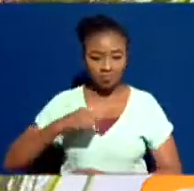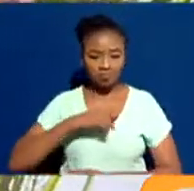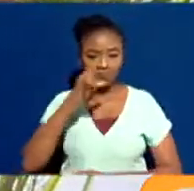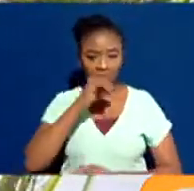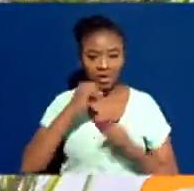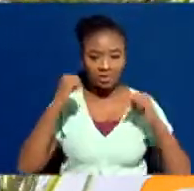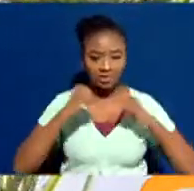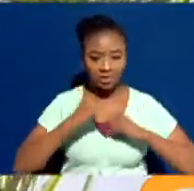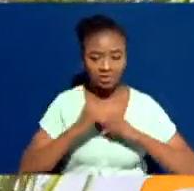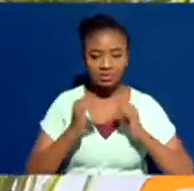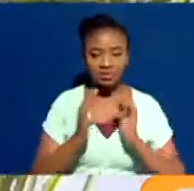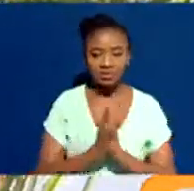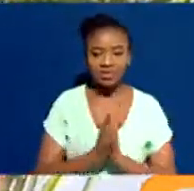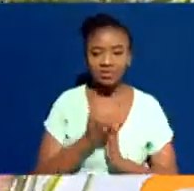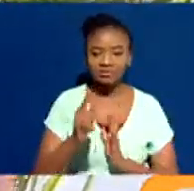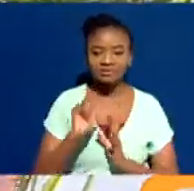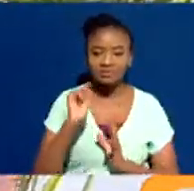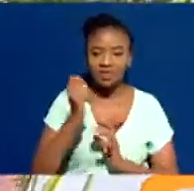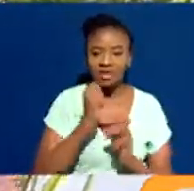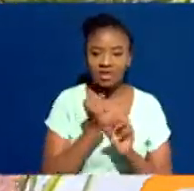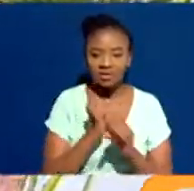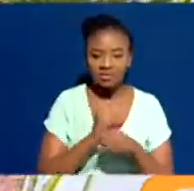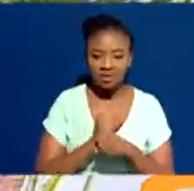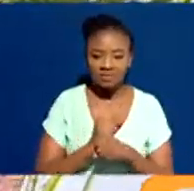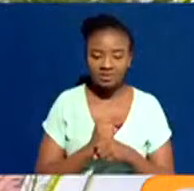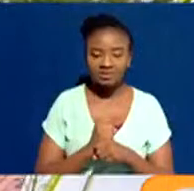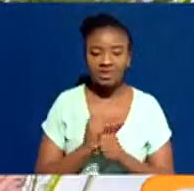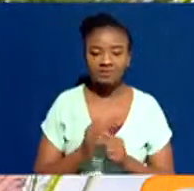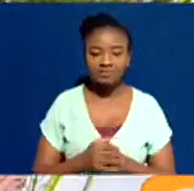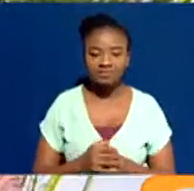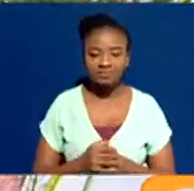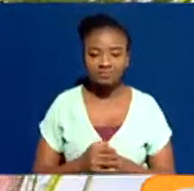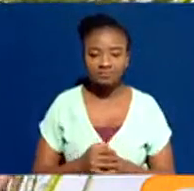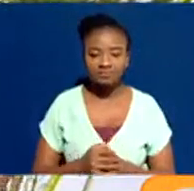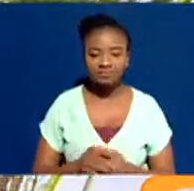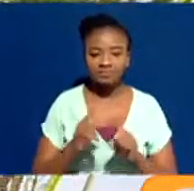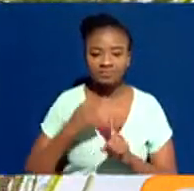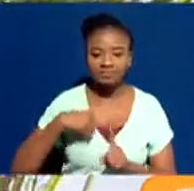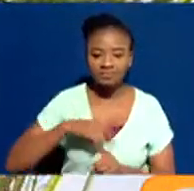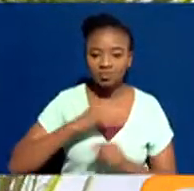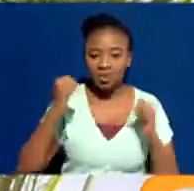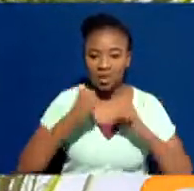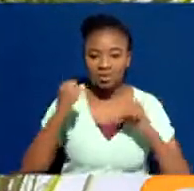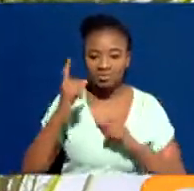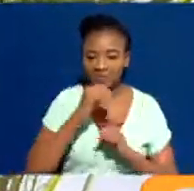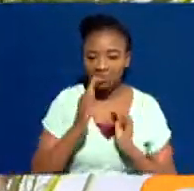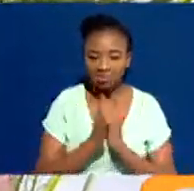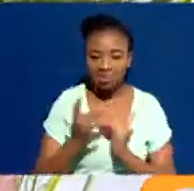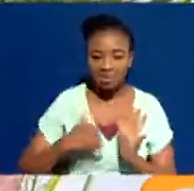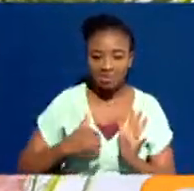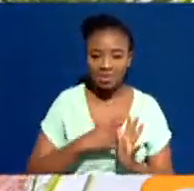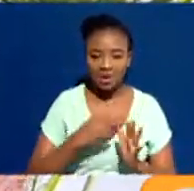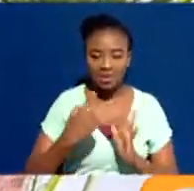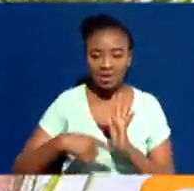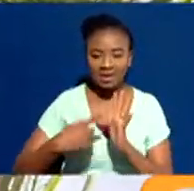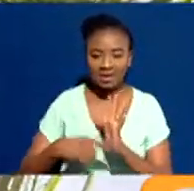Association of Manufacturers, we have agreed with our industry that we are going to